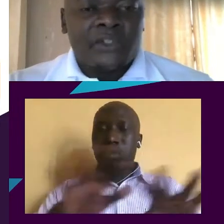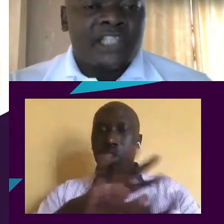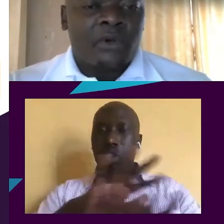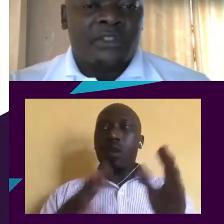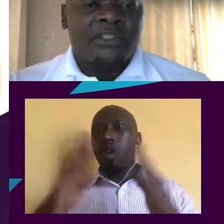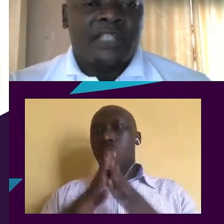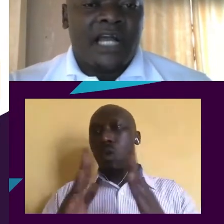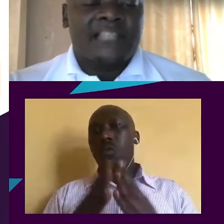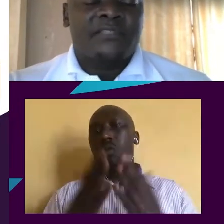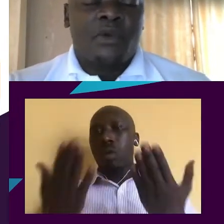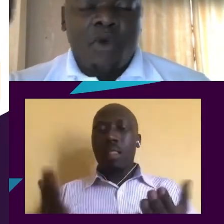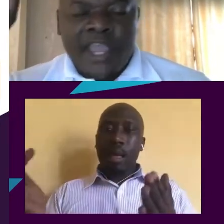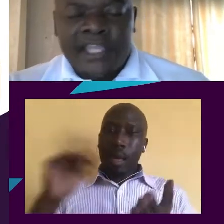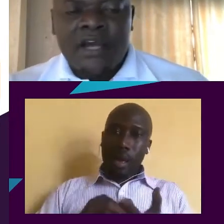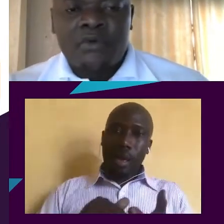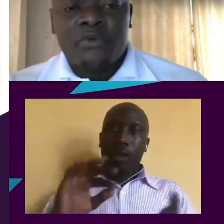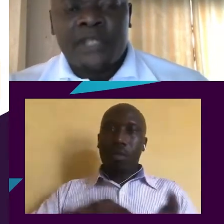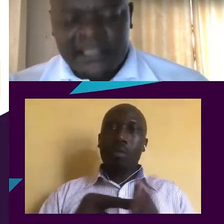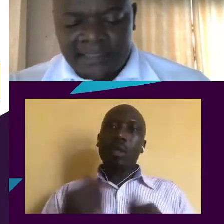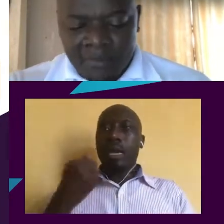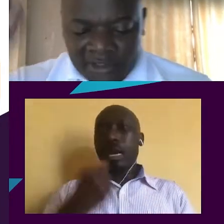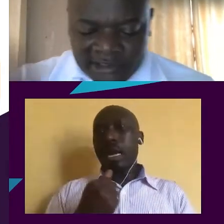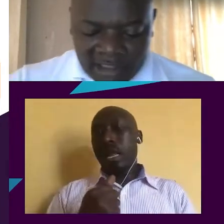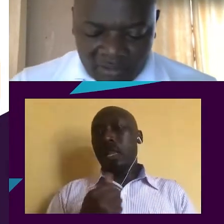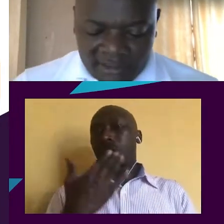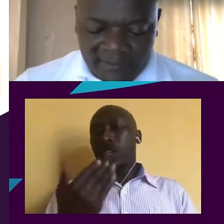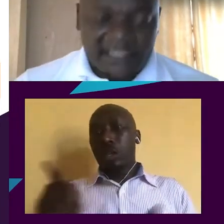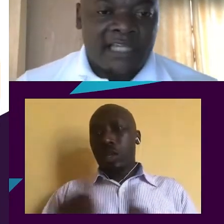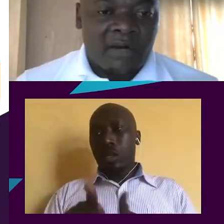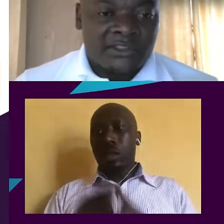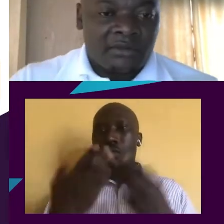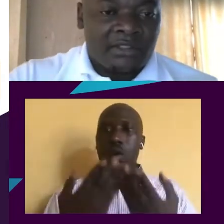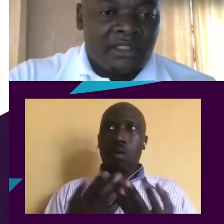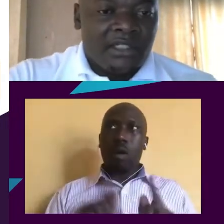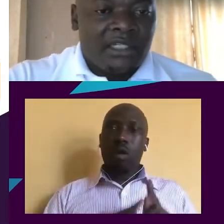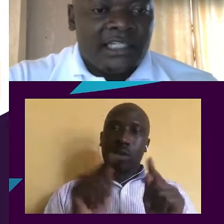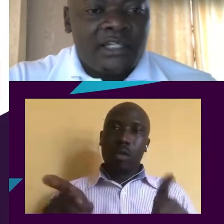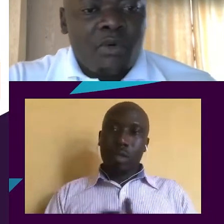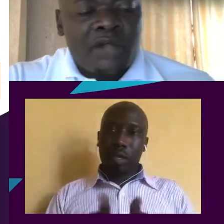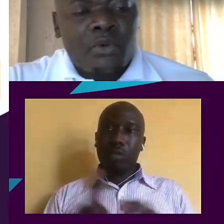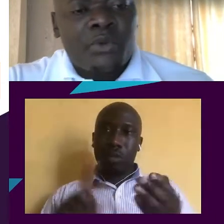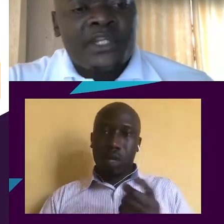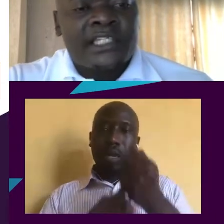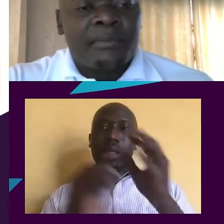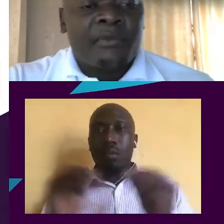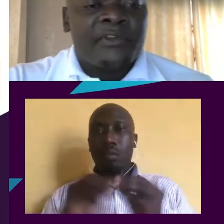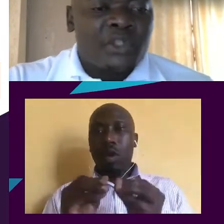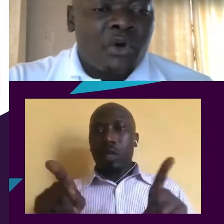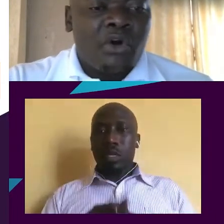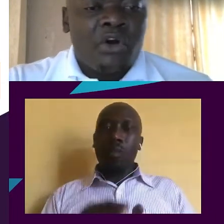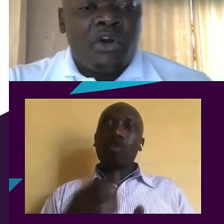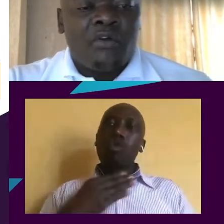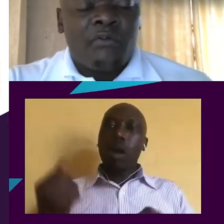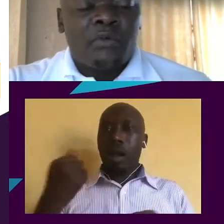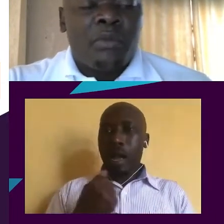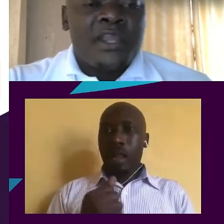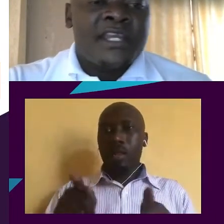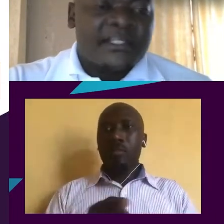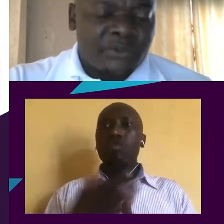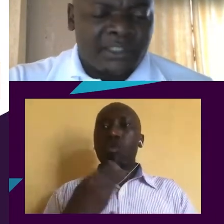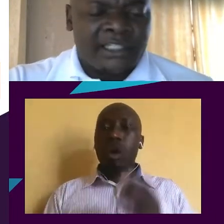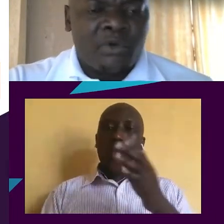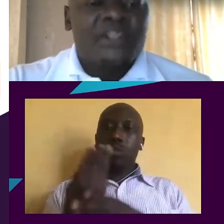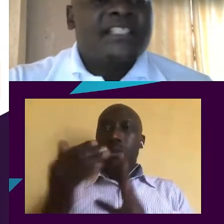mean the girl child. As we're going down to get the boy child, even the girl child. then you want to create a professional